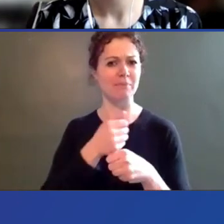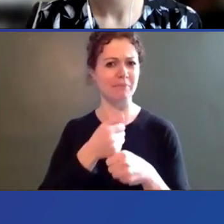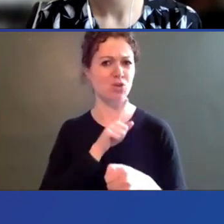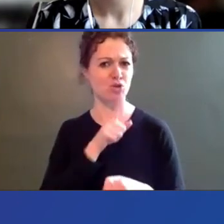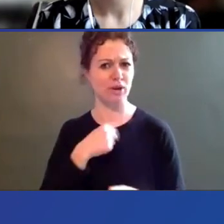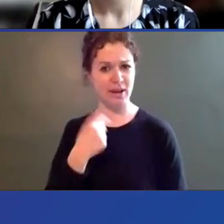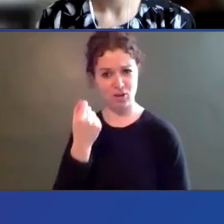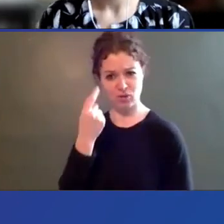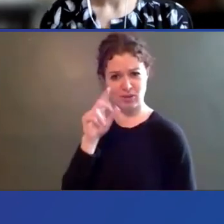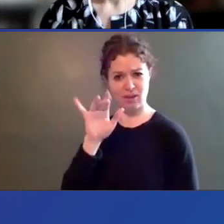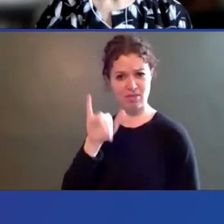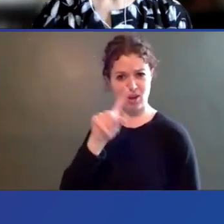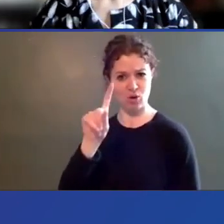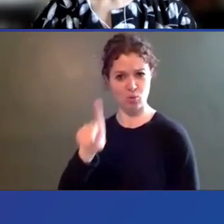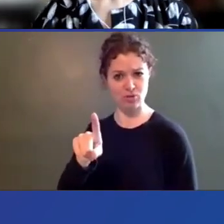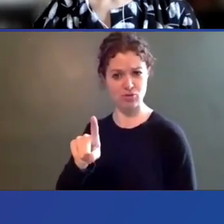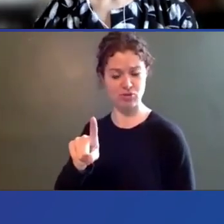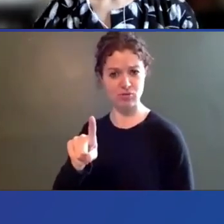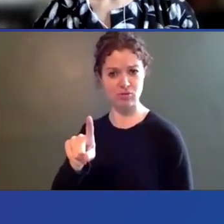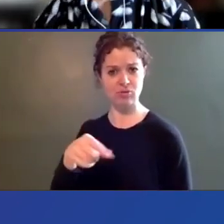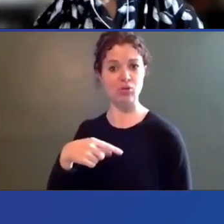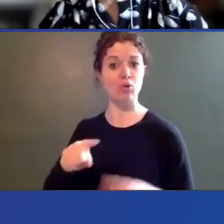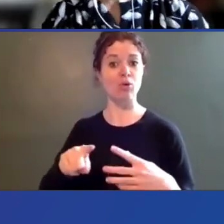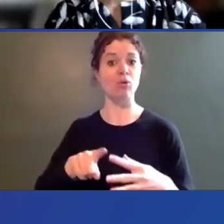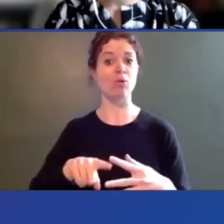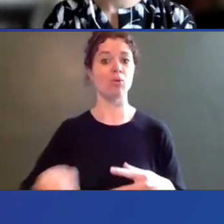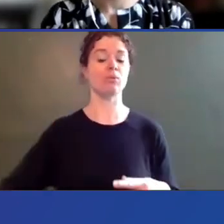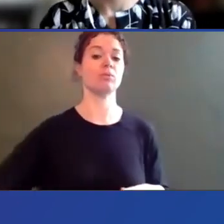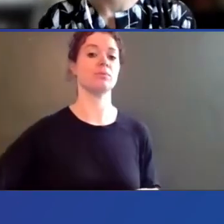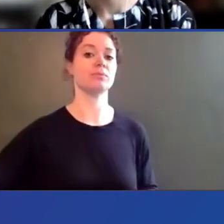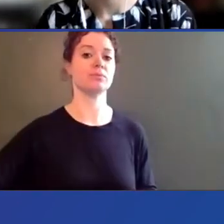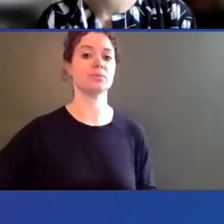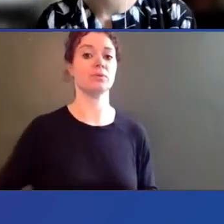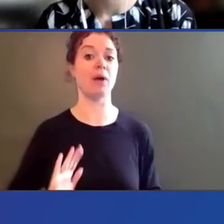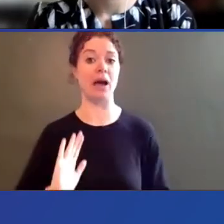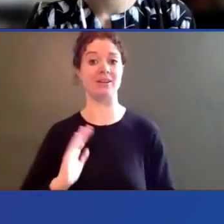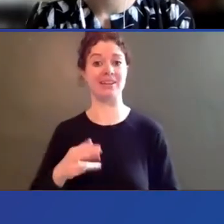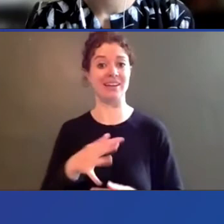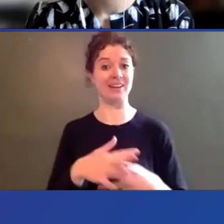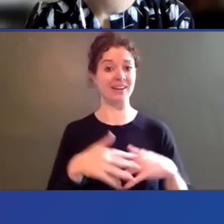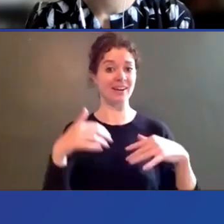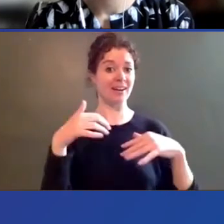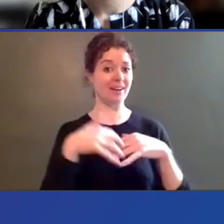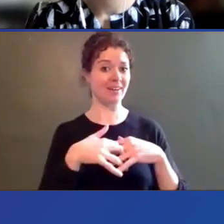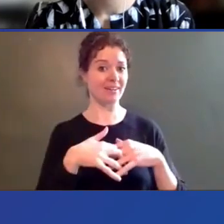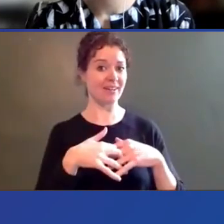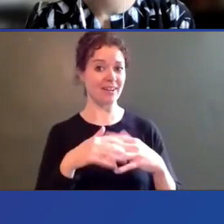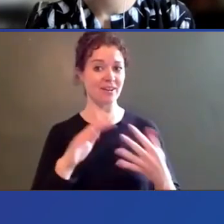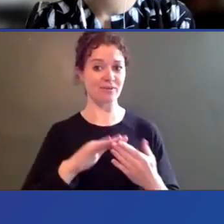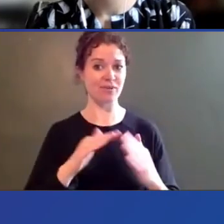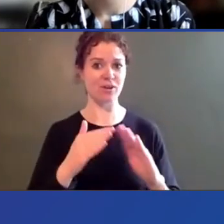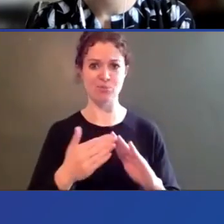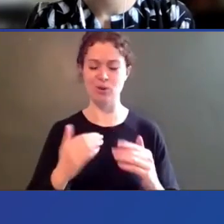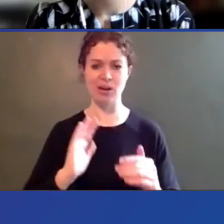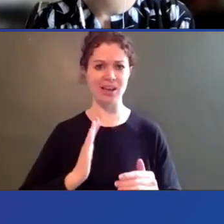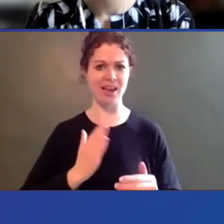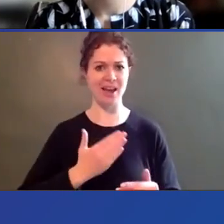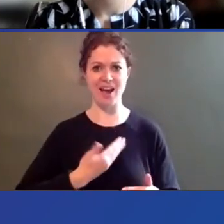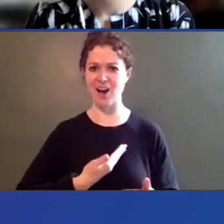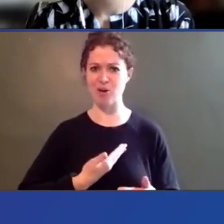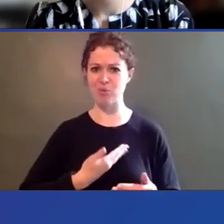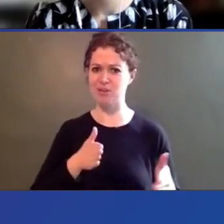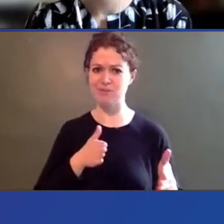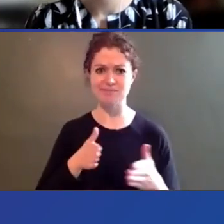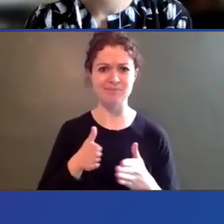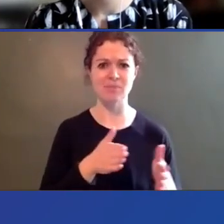said at the beginning, that our whole pathway, the Native community, is grounded in the traditional culture. So we have